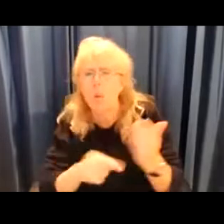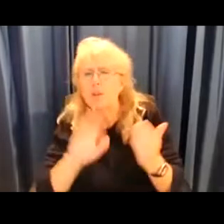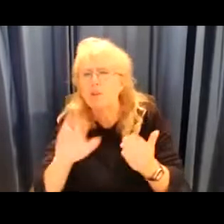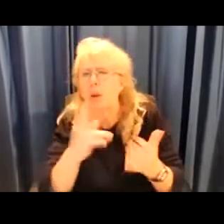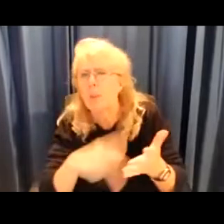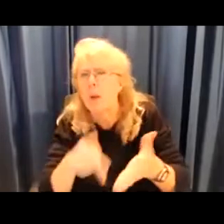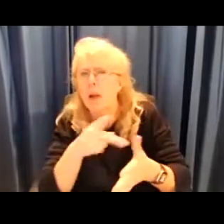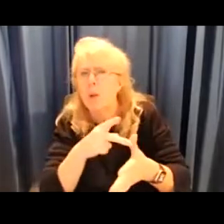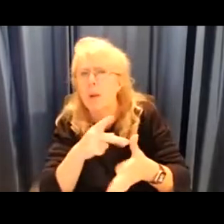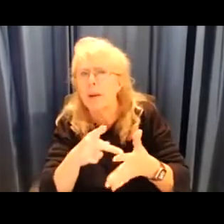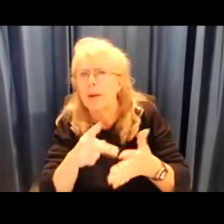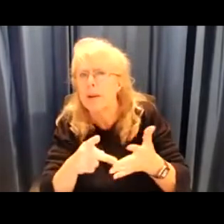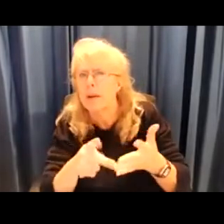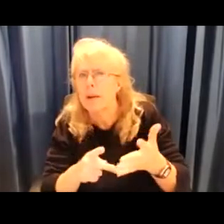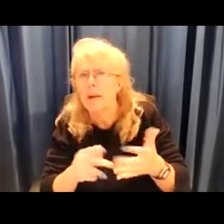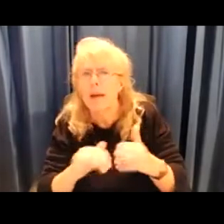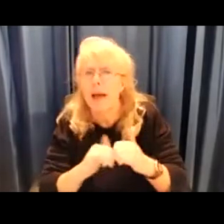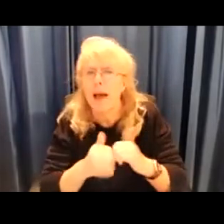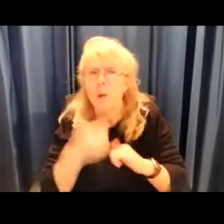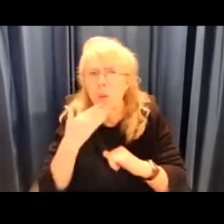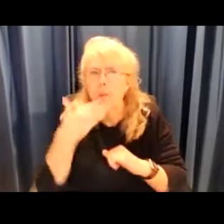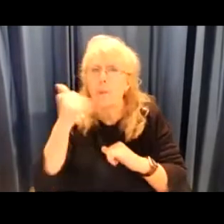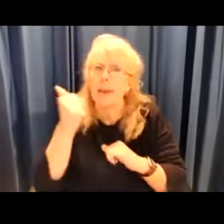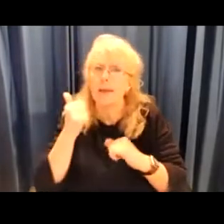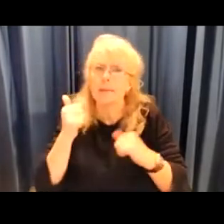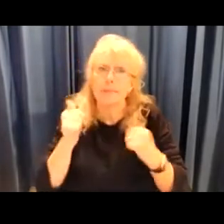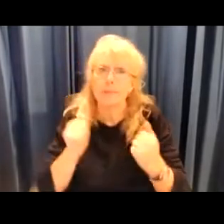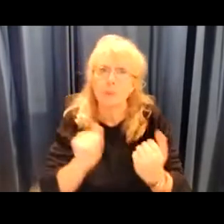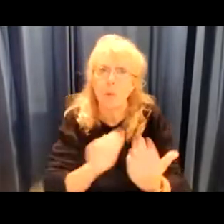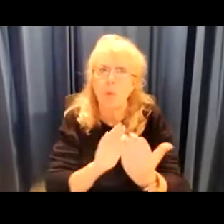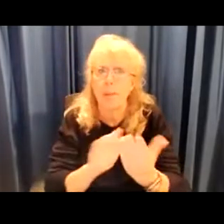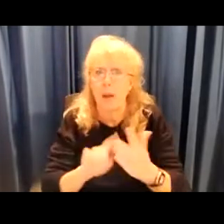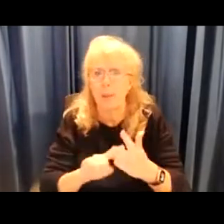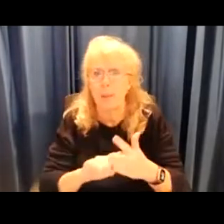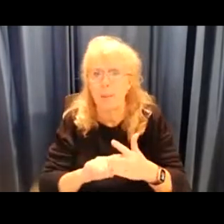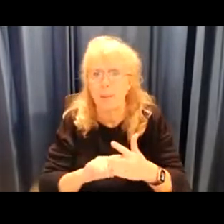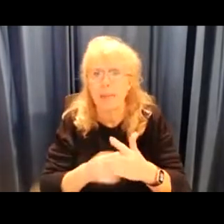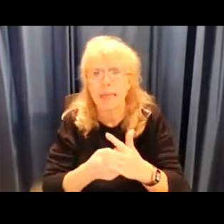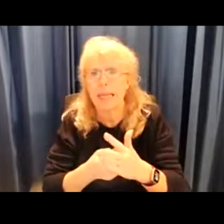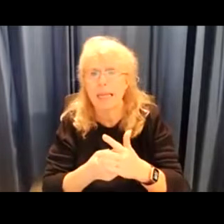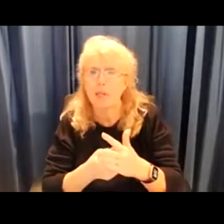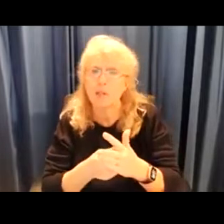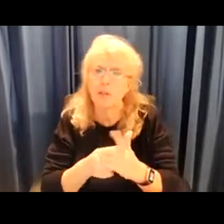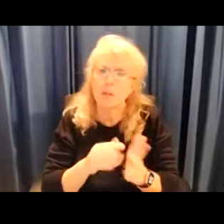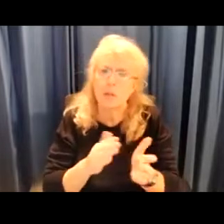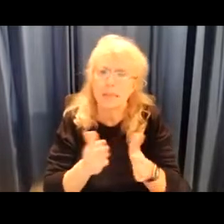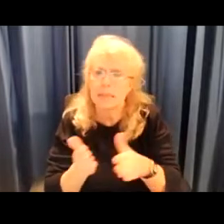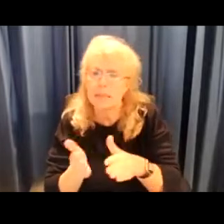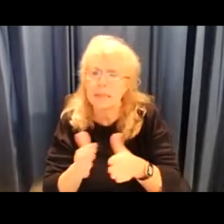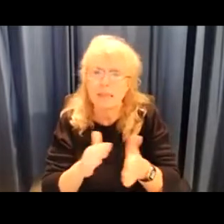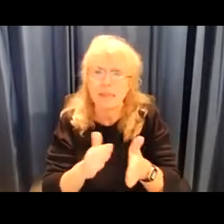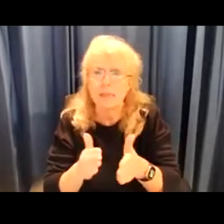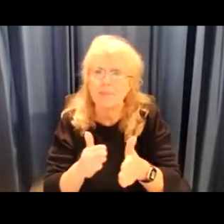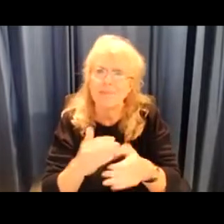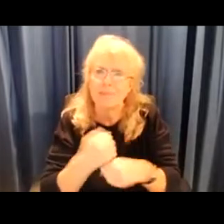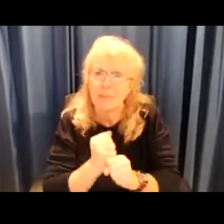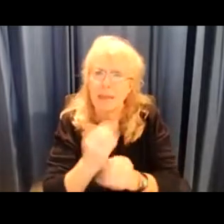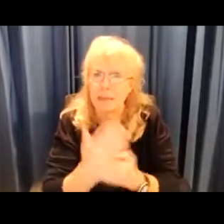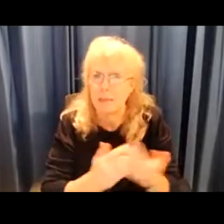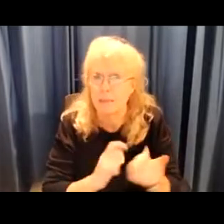about, beginning to bend the line a little bit and make some